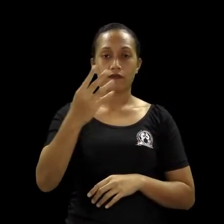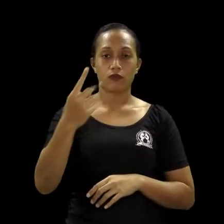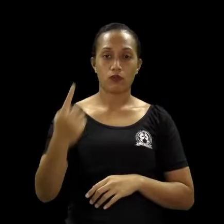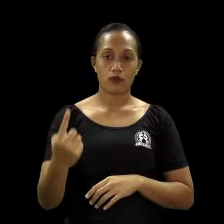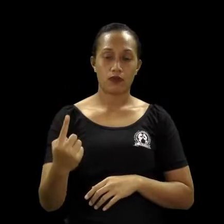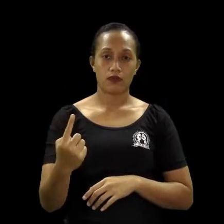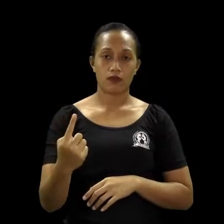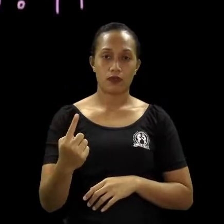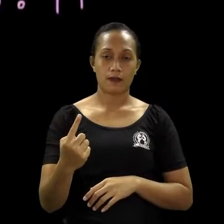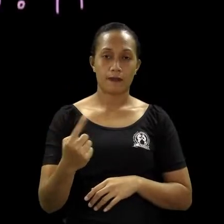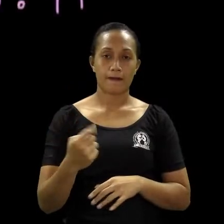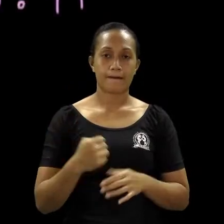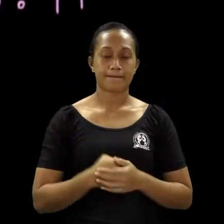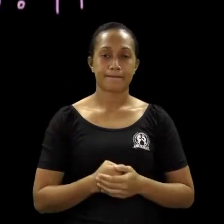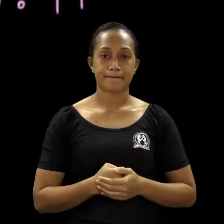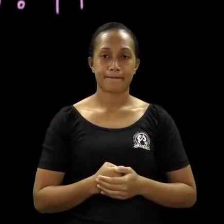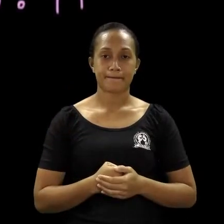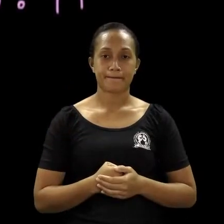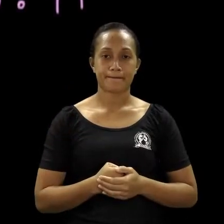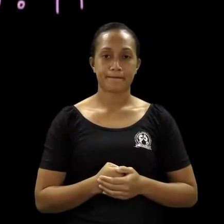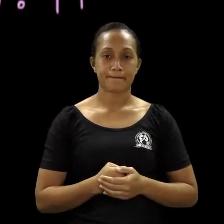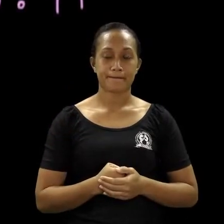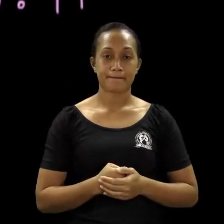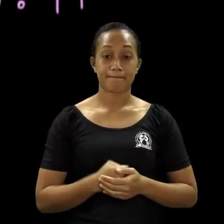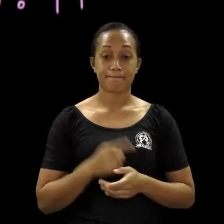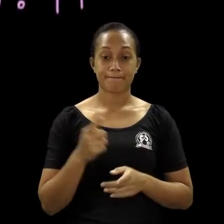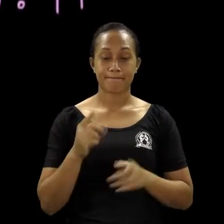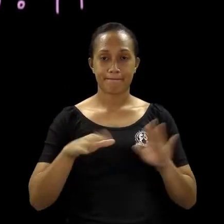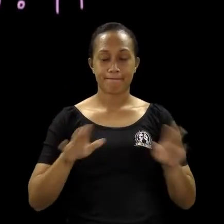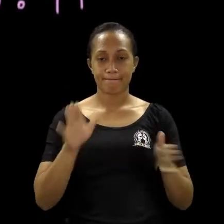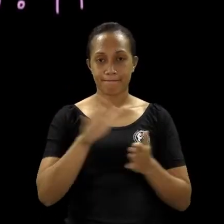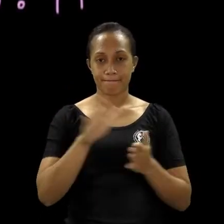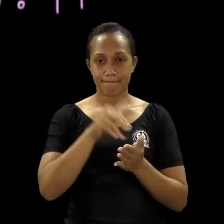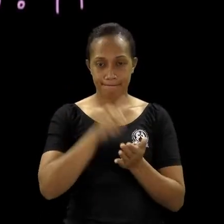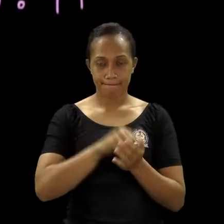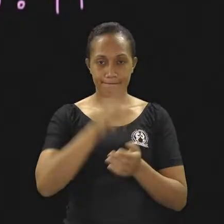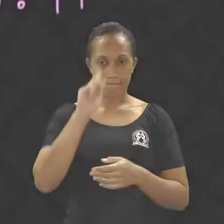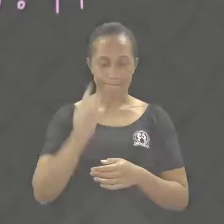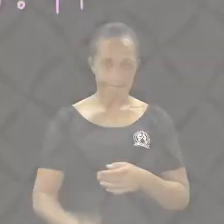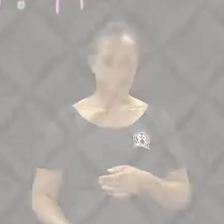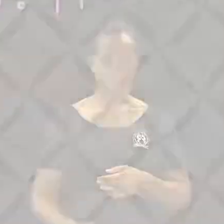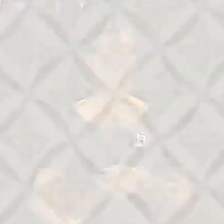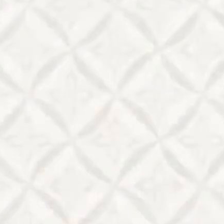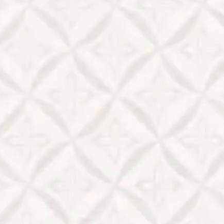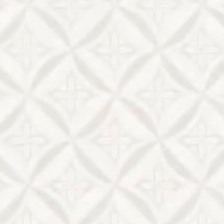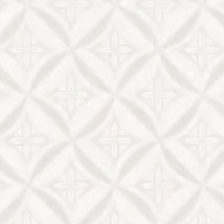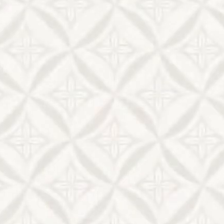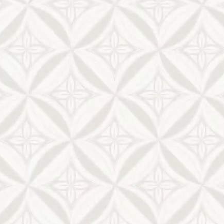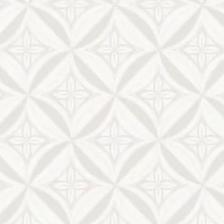136.41. So maiti, o le tatou le sona na o le ni aso.